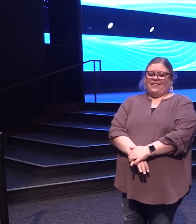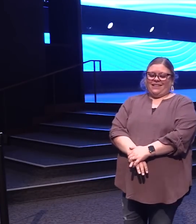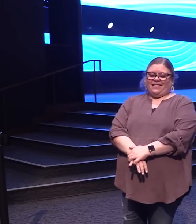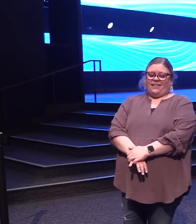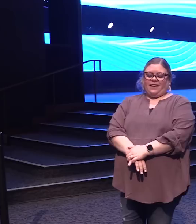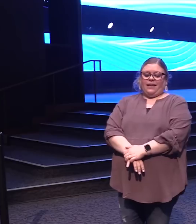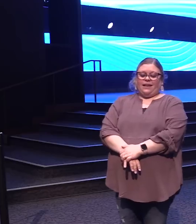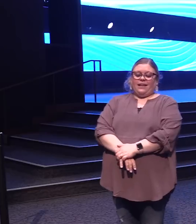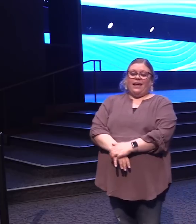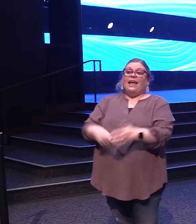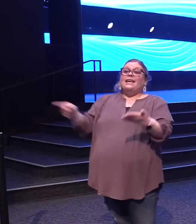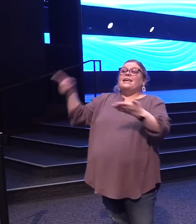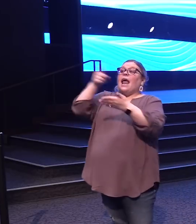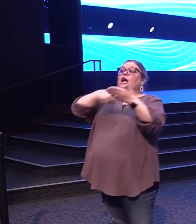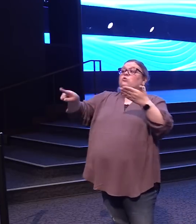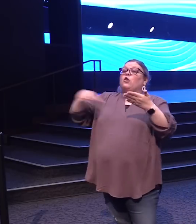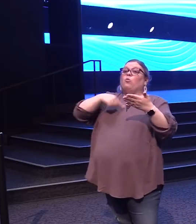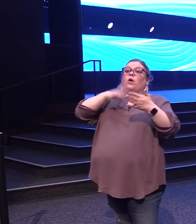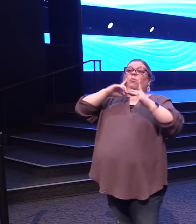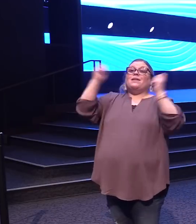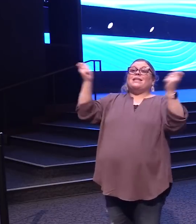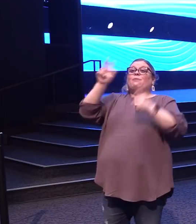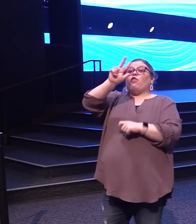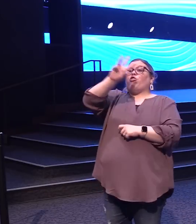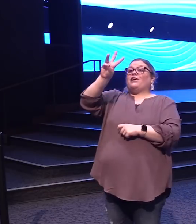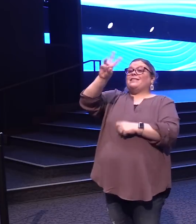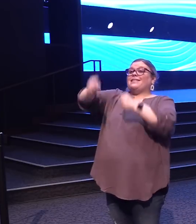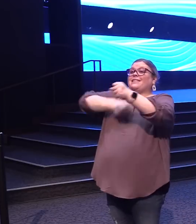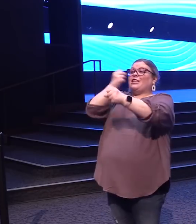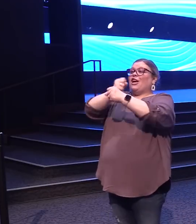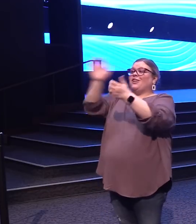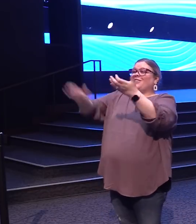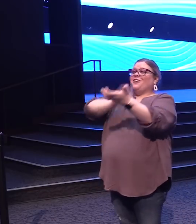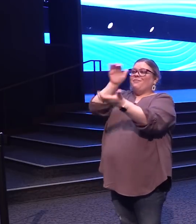Actually, next week, we're celebrating our 36th anniversary.